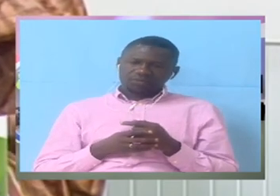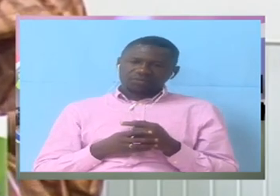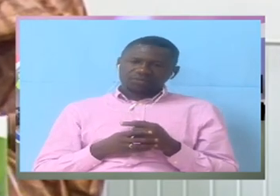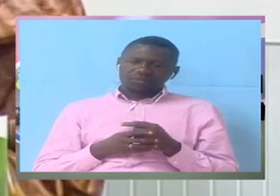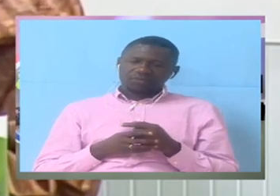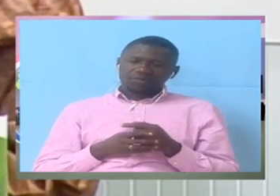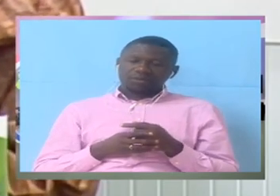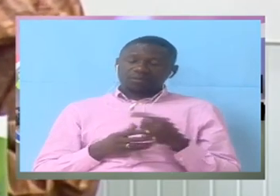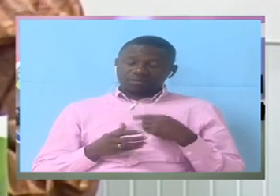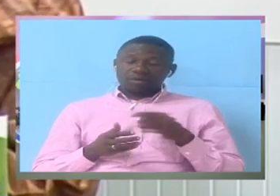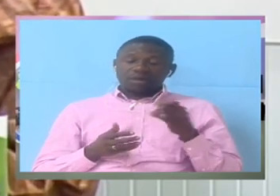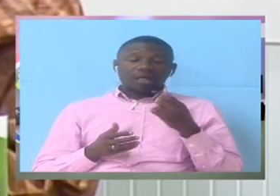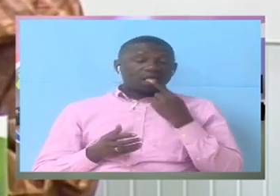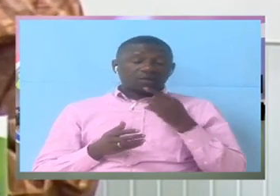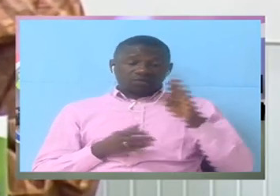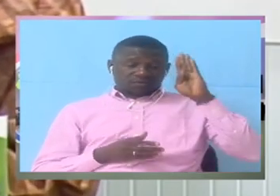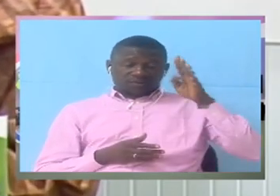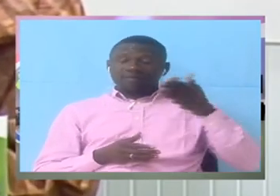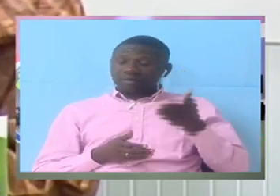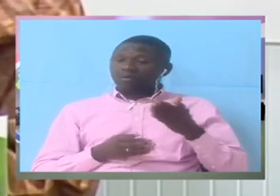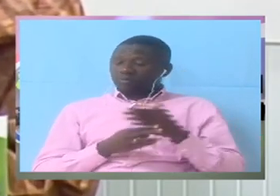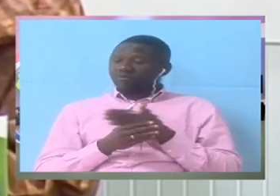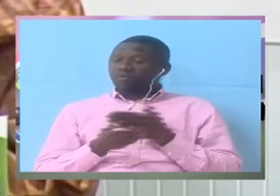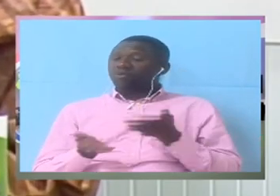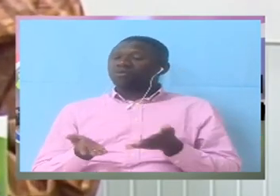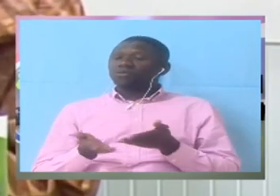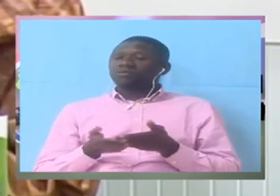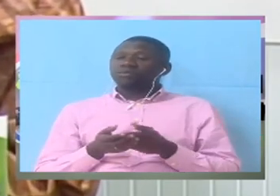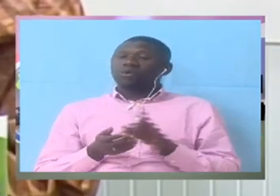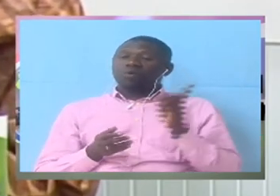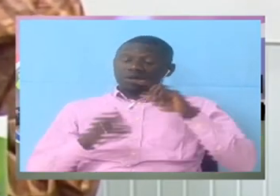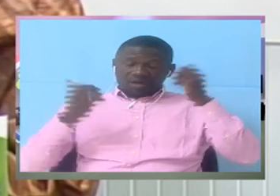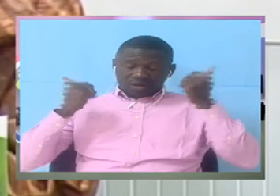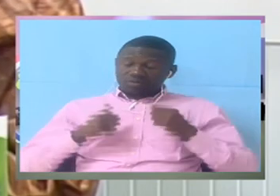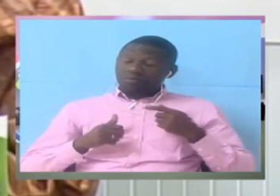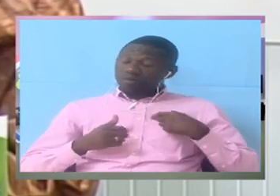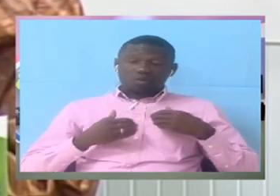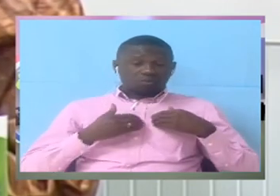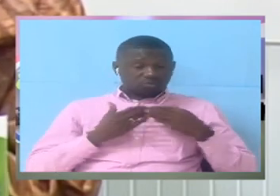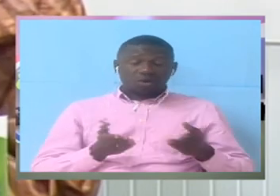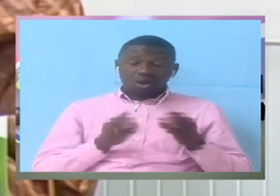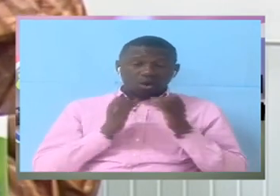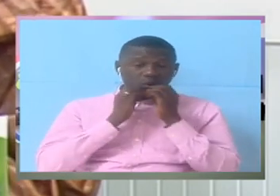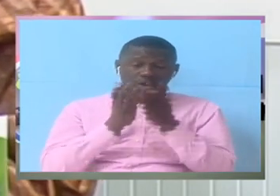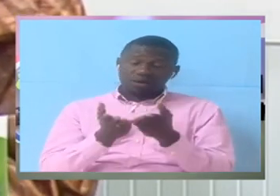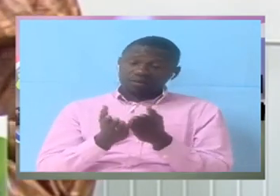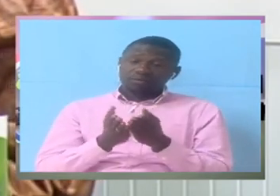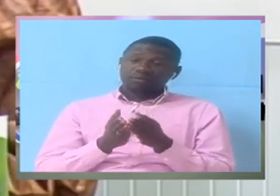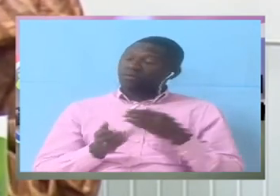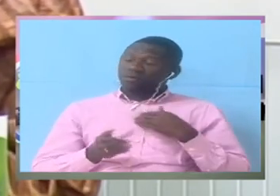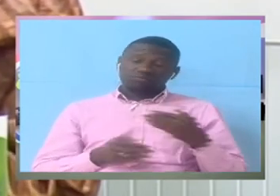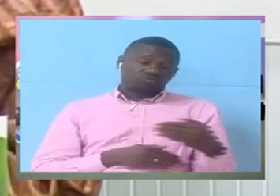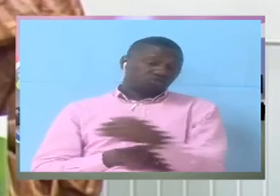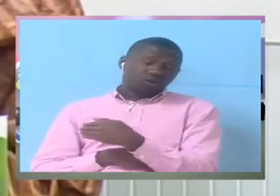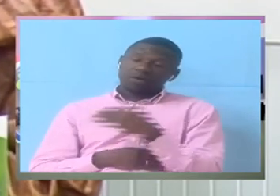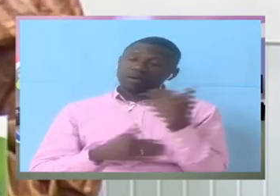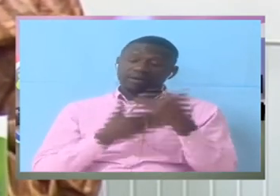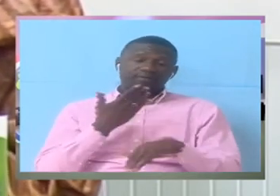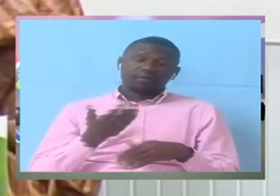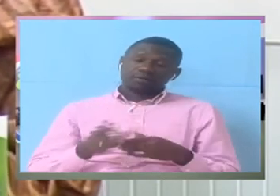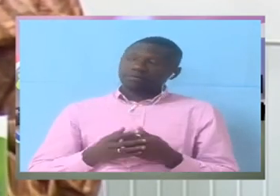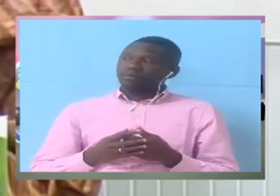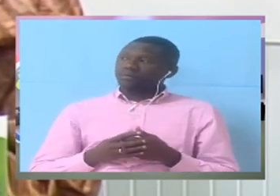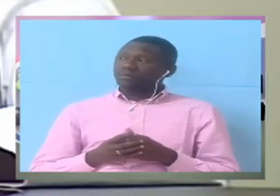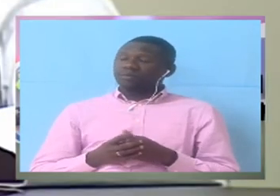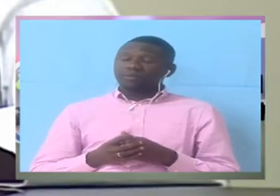Quran ngol ta ngan kali. I swore by the Quran. Ben kadamba afolad. What happened, I will tell. Tejenkela. And that's, I will not leave